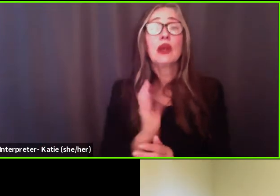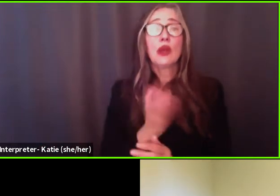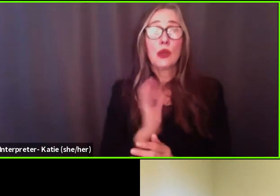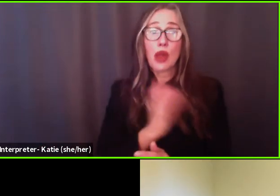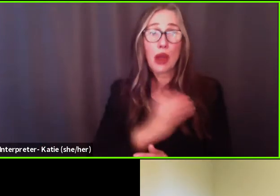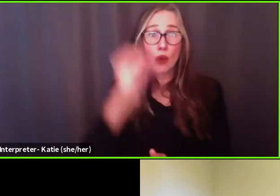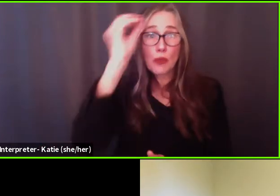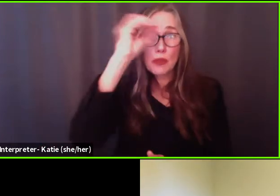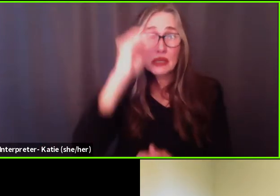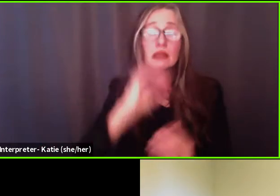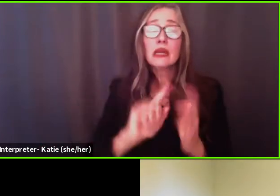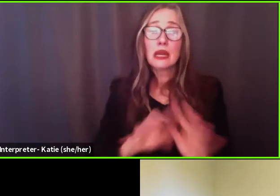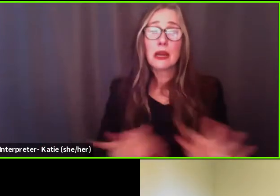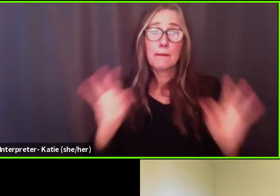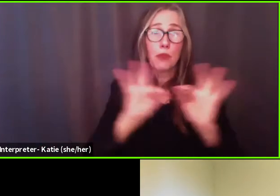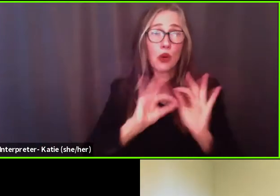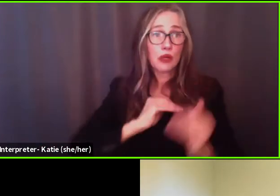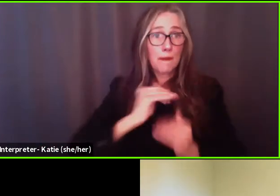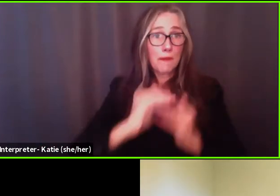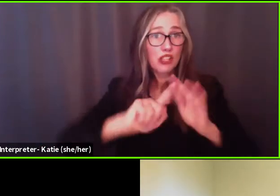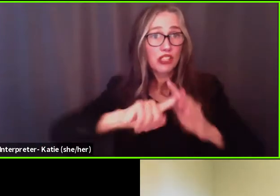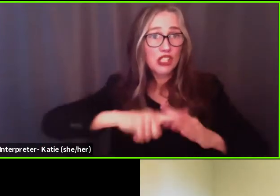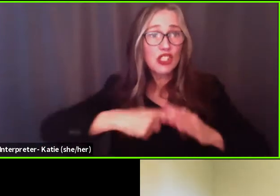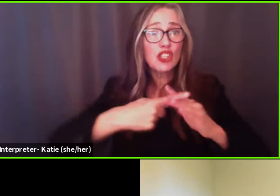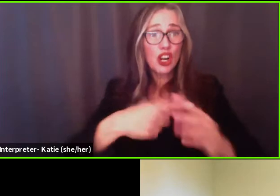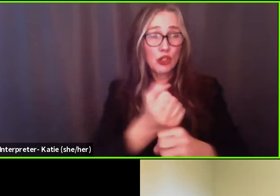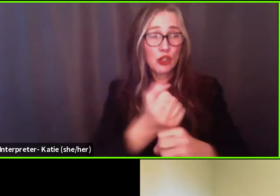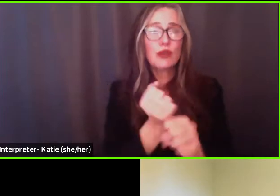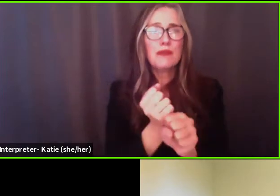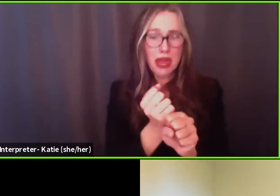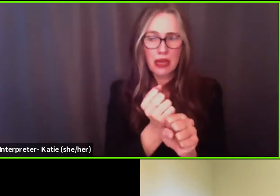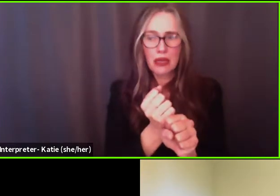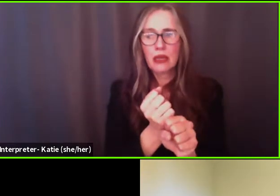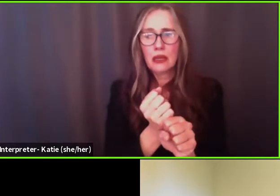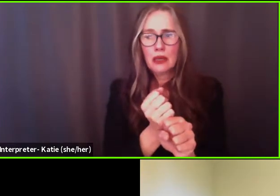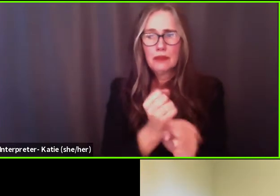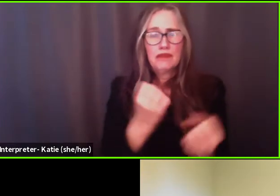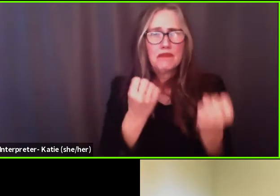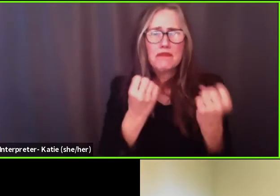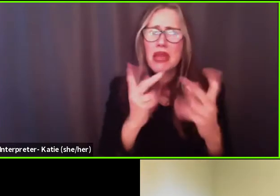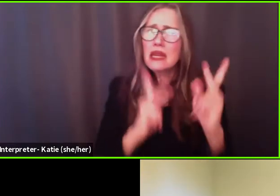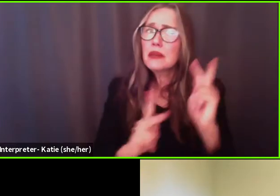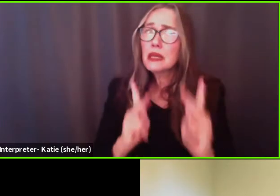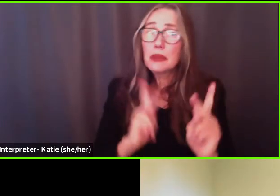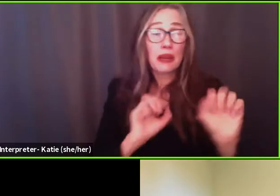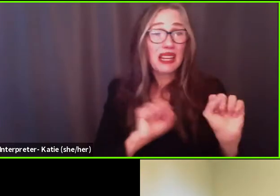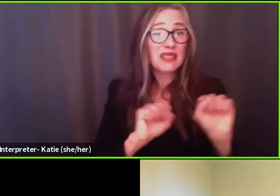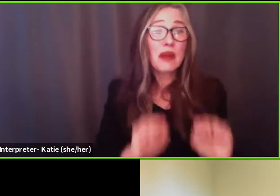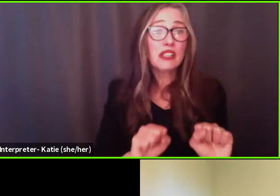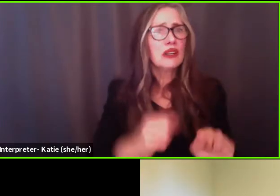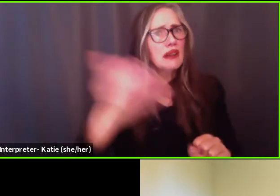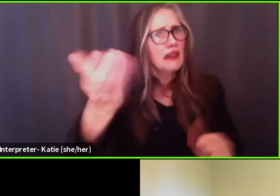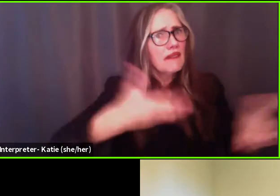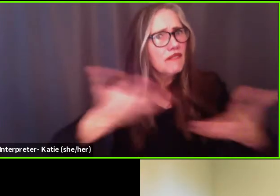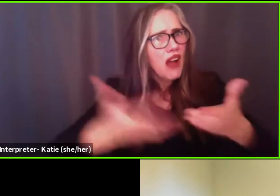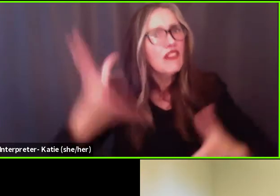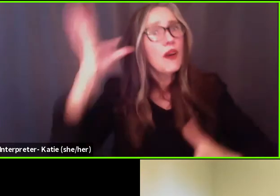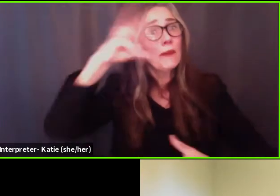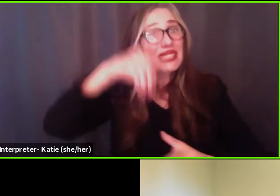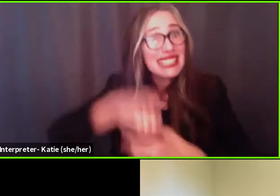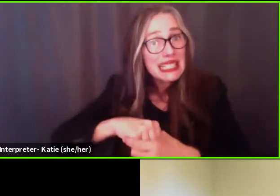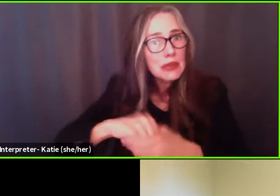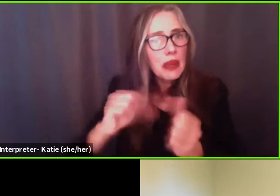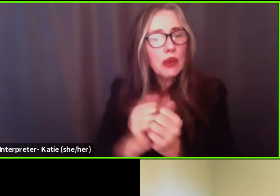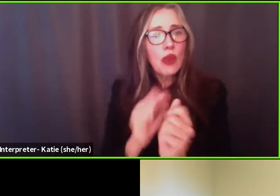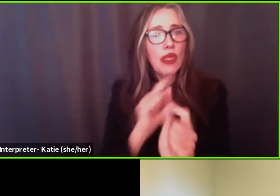to start the process of creating the capacity for as many people as possible to participate in these conversations so that